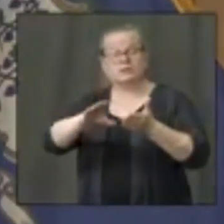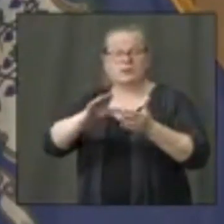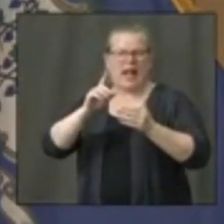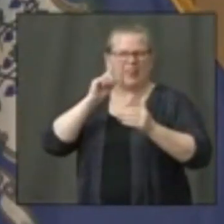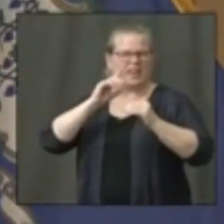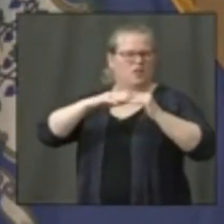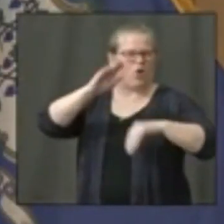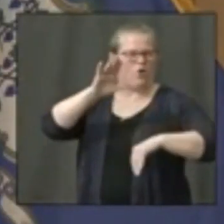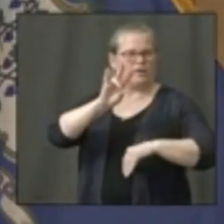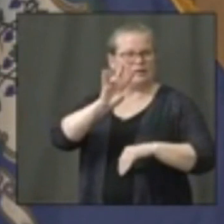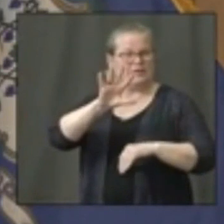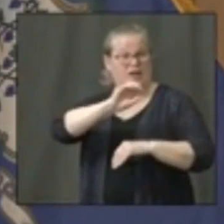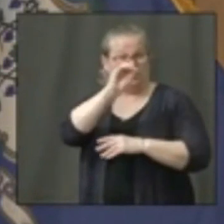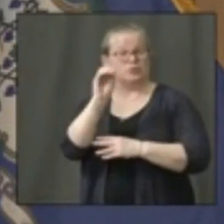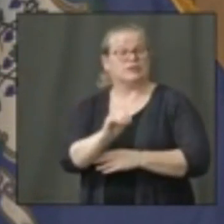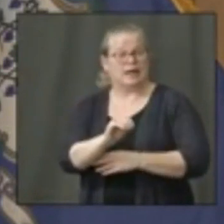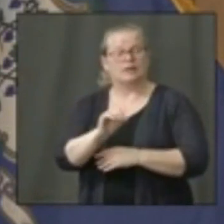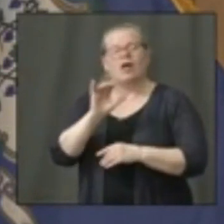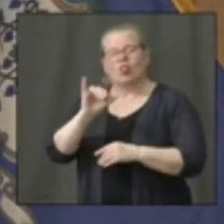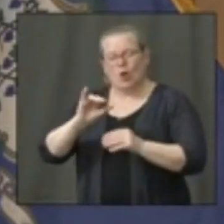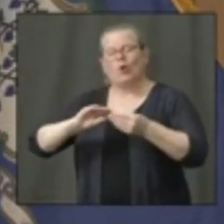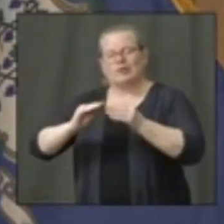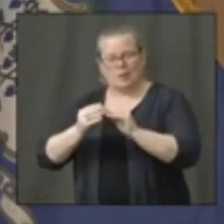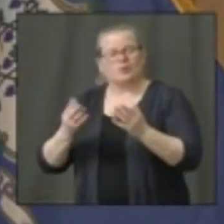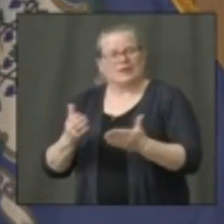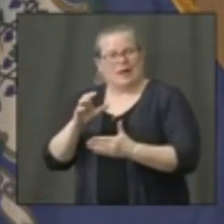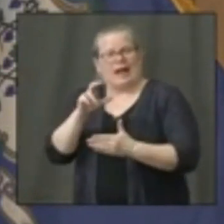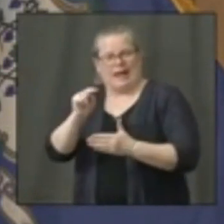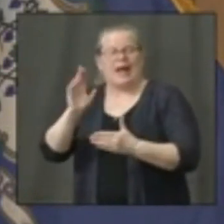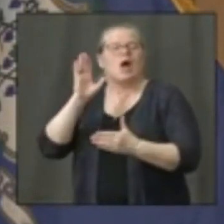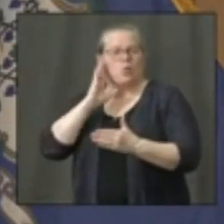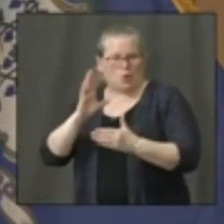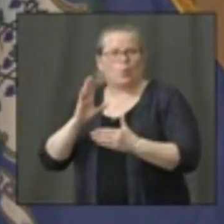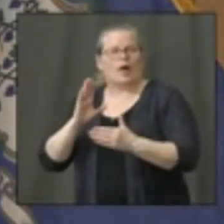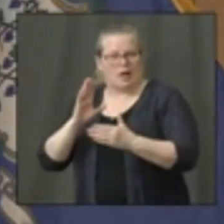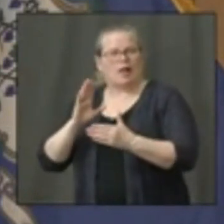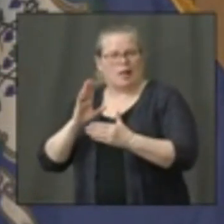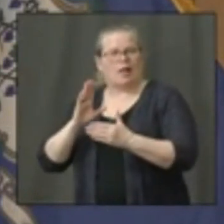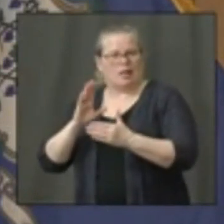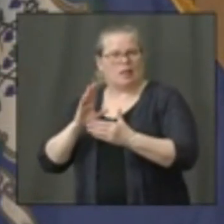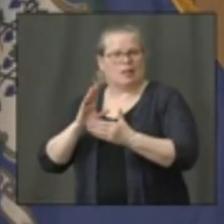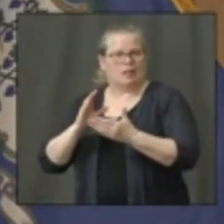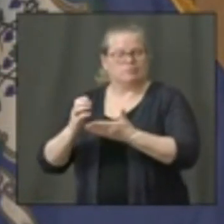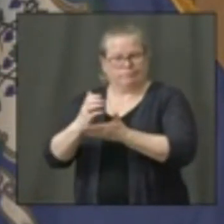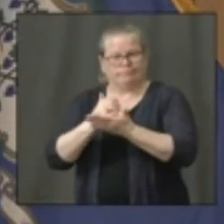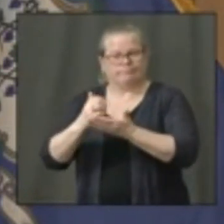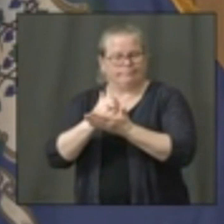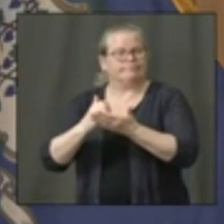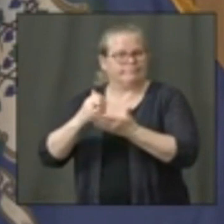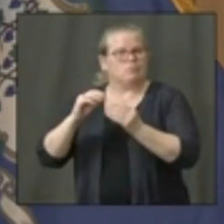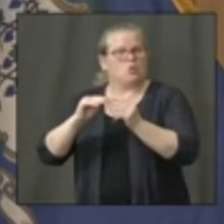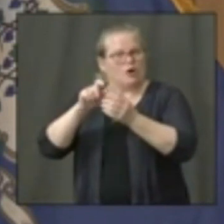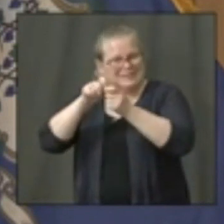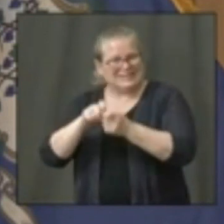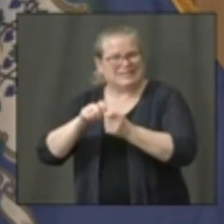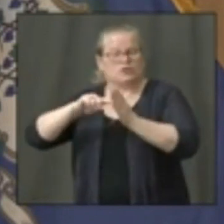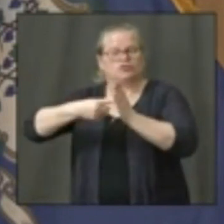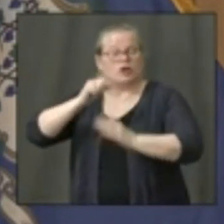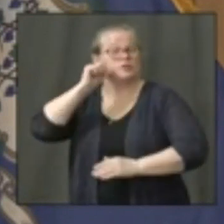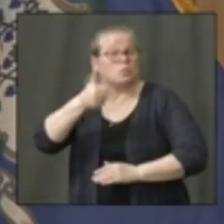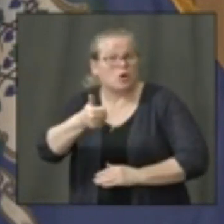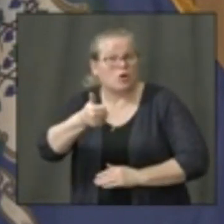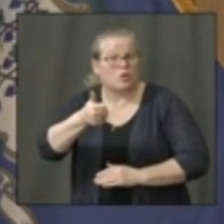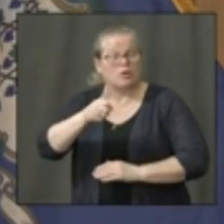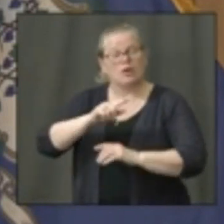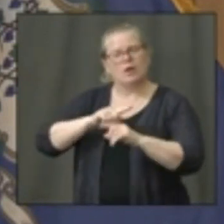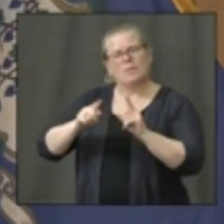75%. We're going to get those numbers in more detail for you here in Connecticut starting tomorrow. But I think people should